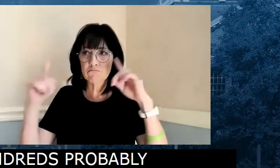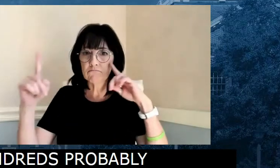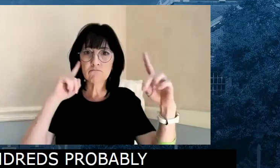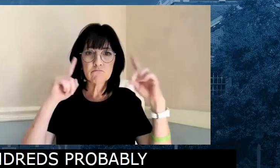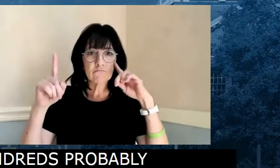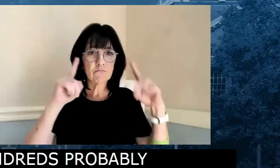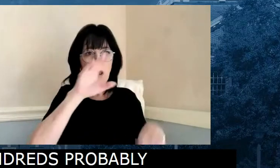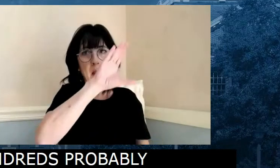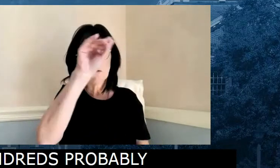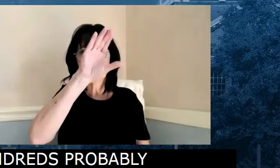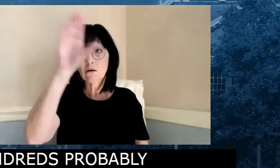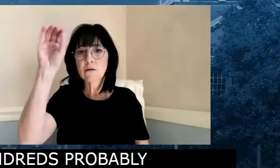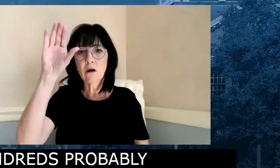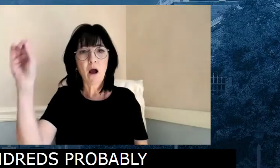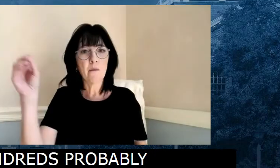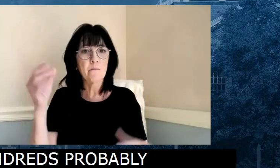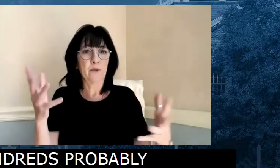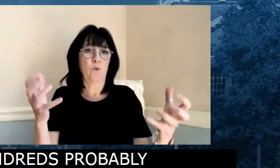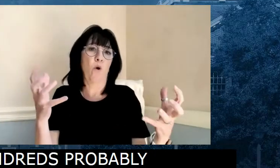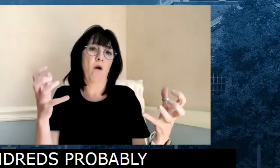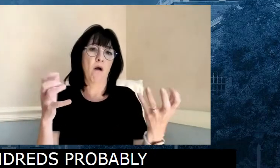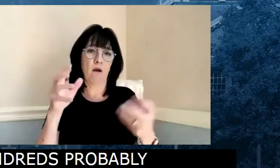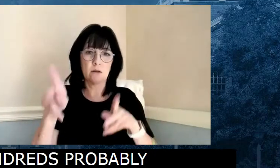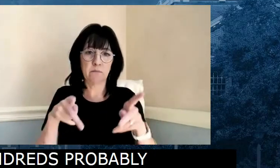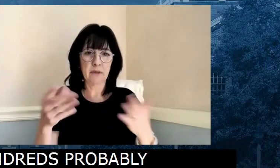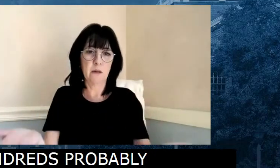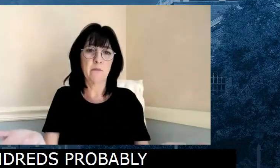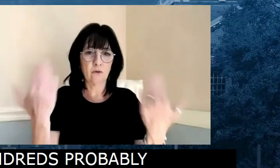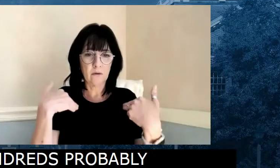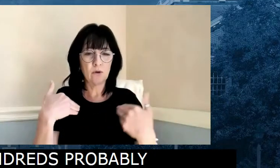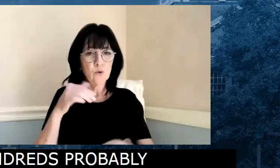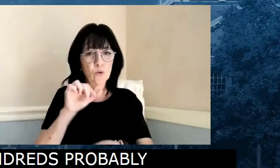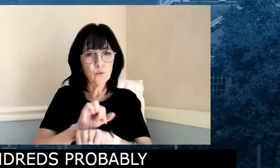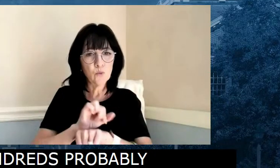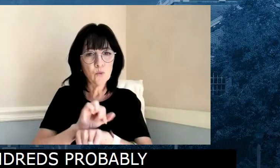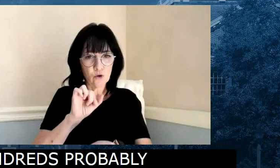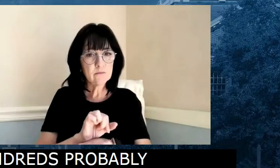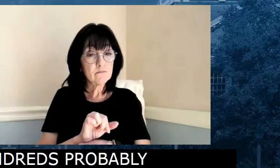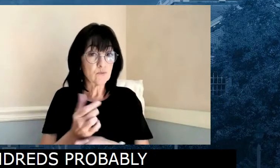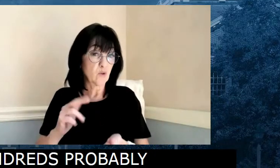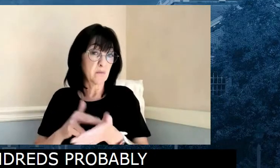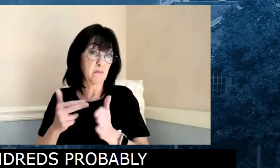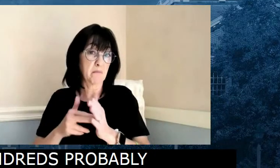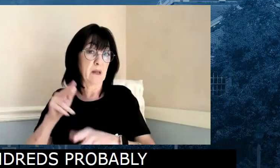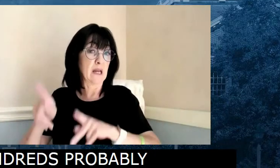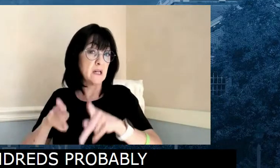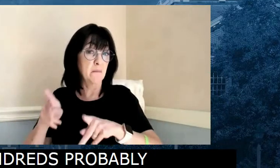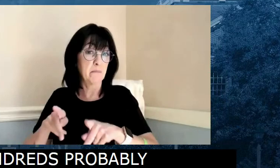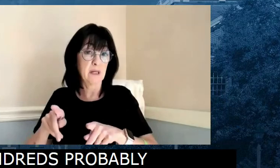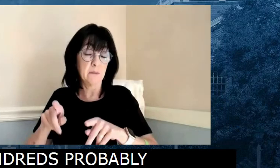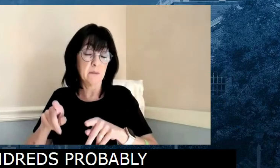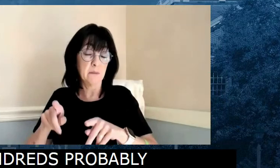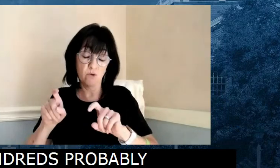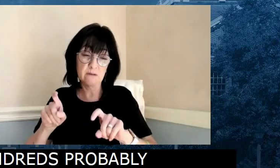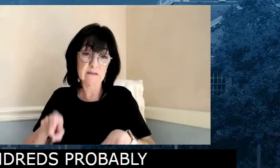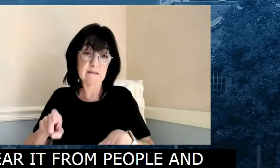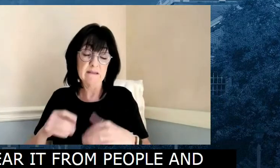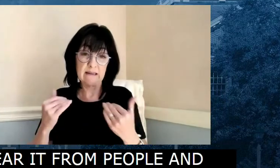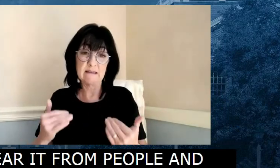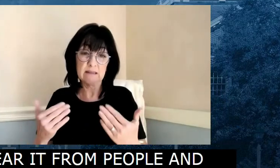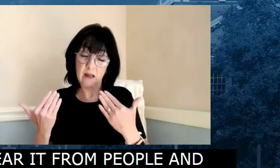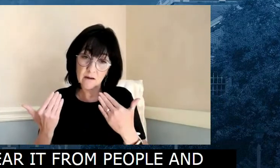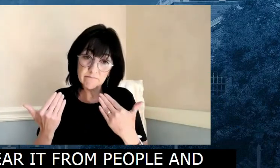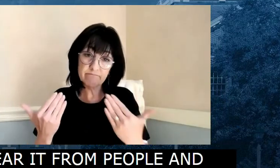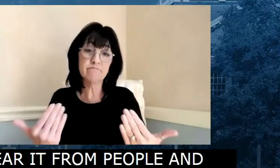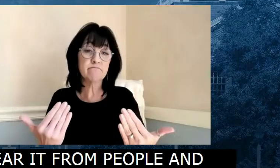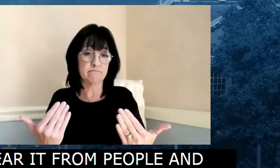spectrum. And so folks need to take that step and start looking for jobs. And that will be part